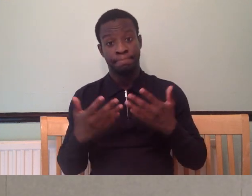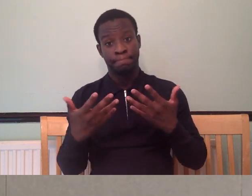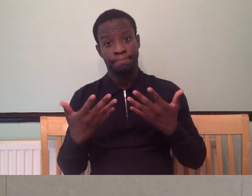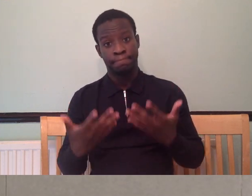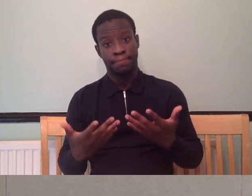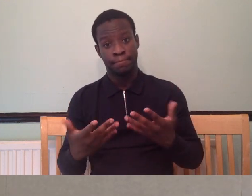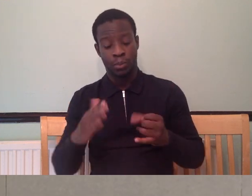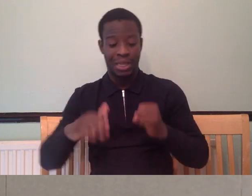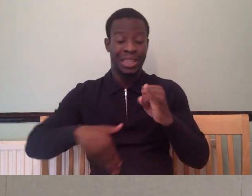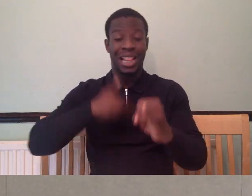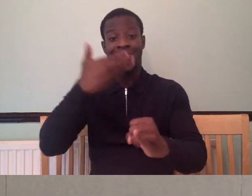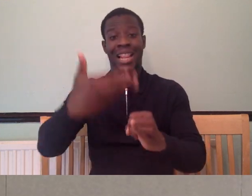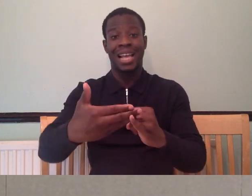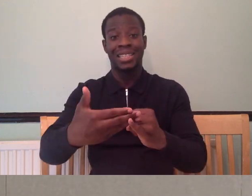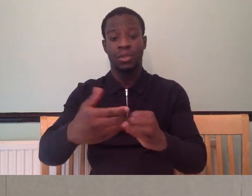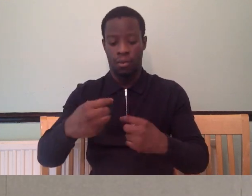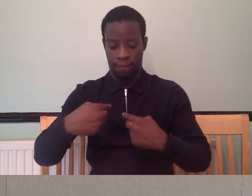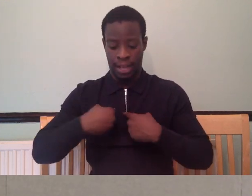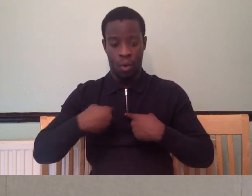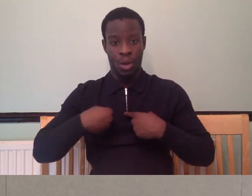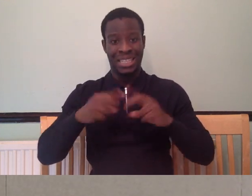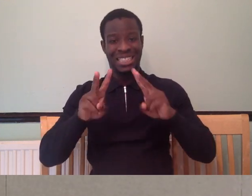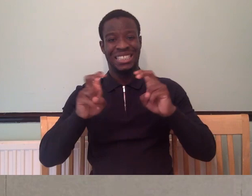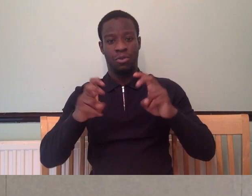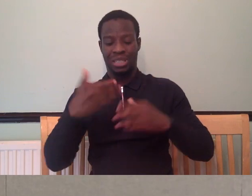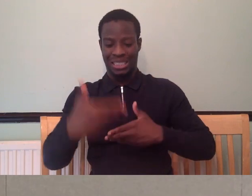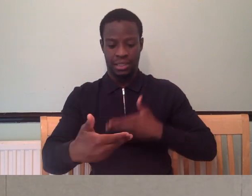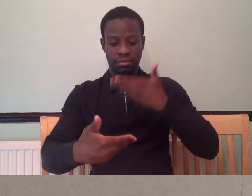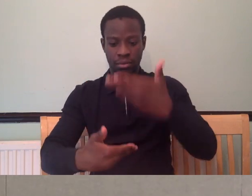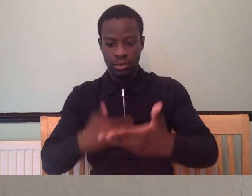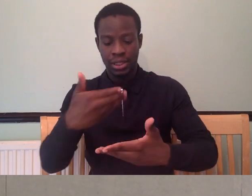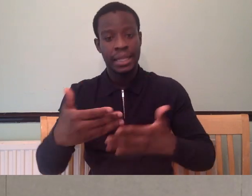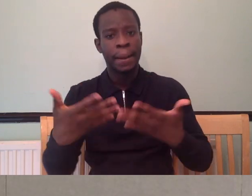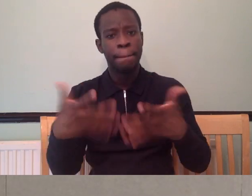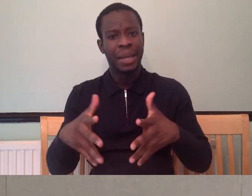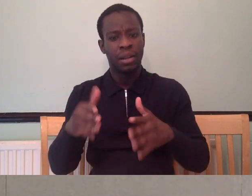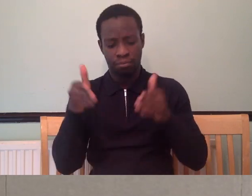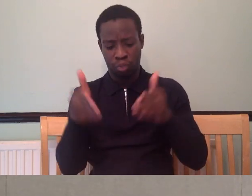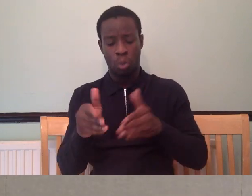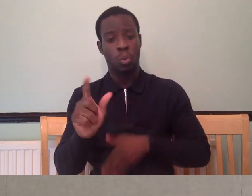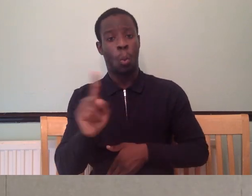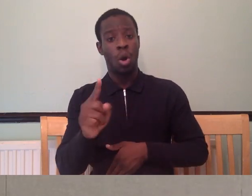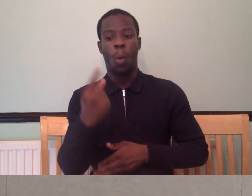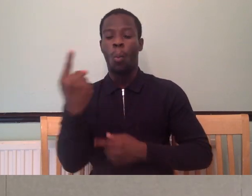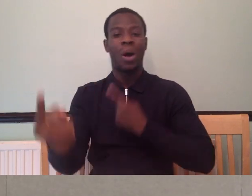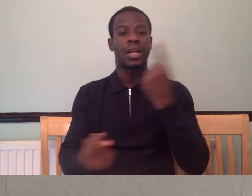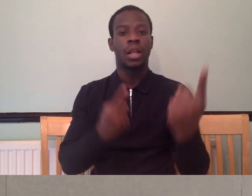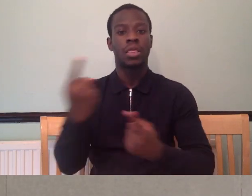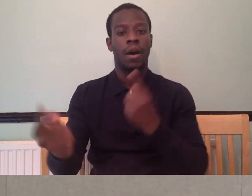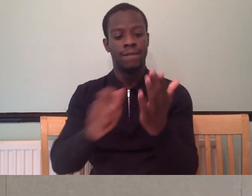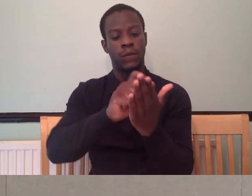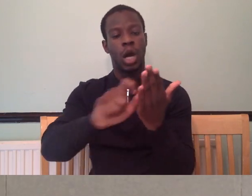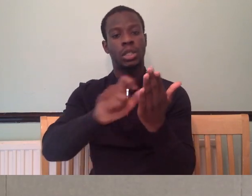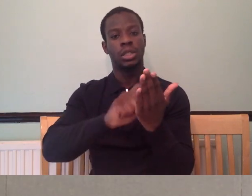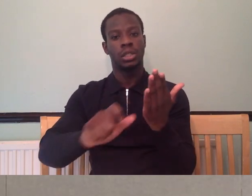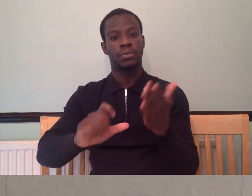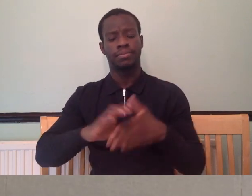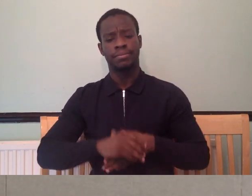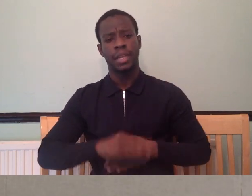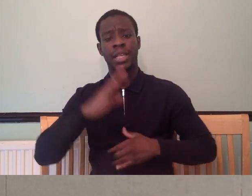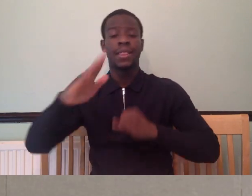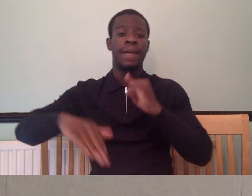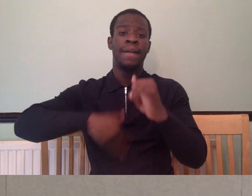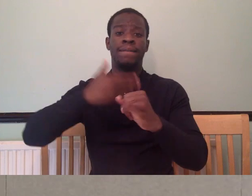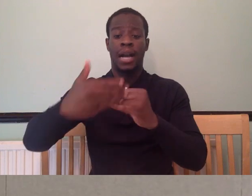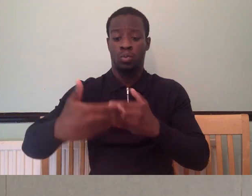in our short series where we've been looking at some of the one another verses in the Bible. And in this final